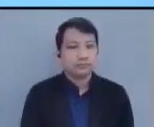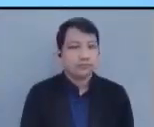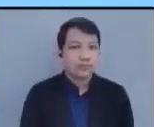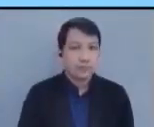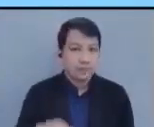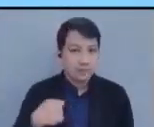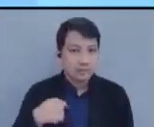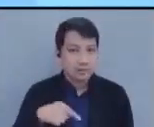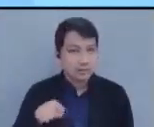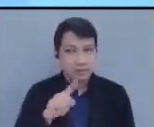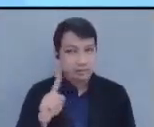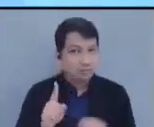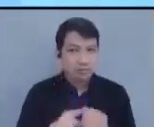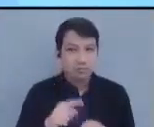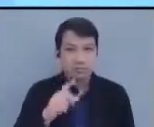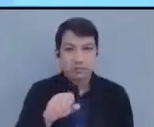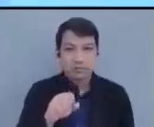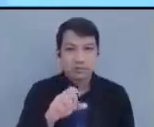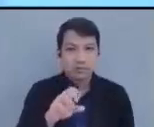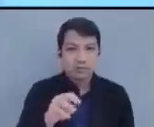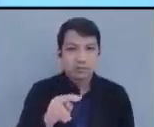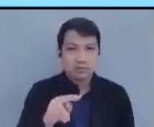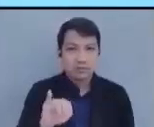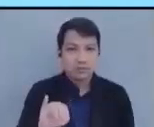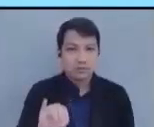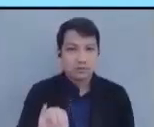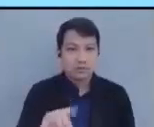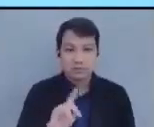It's not about Ka-Eric,